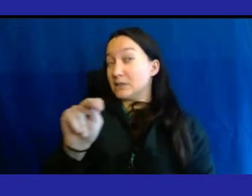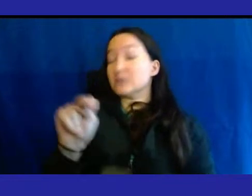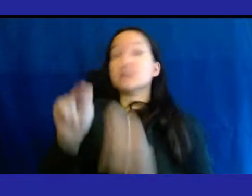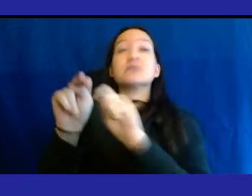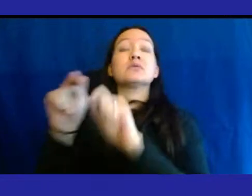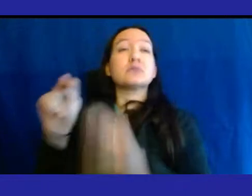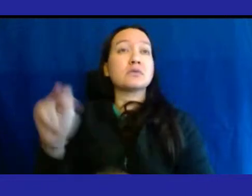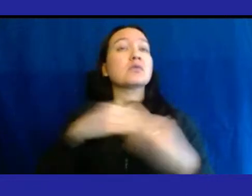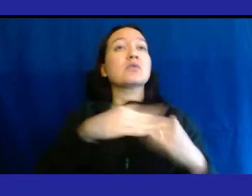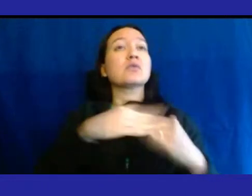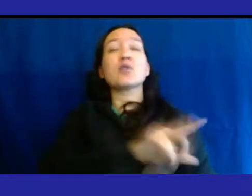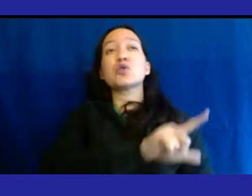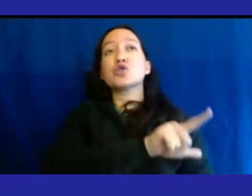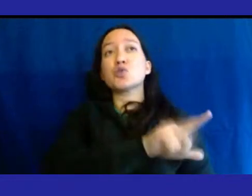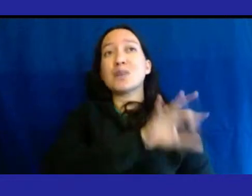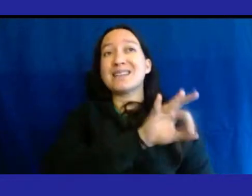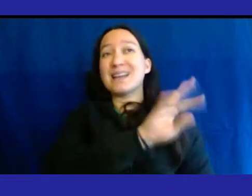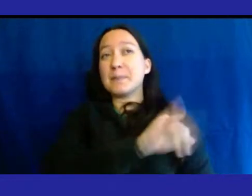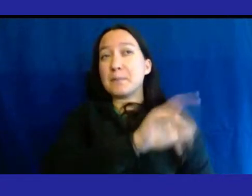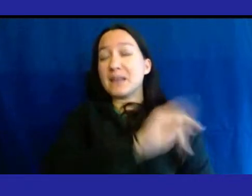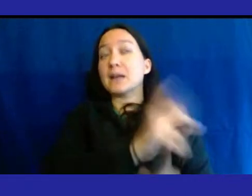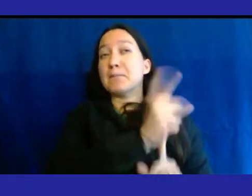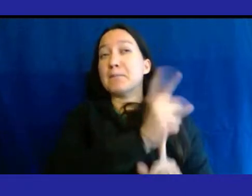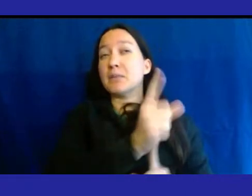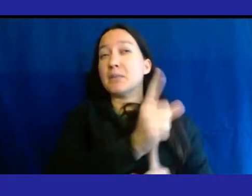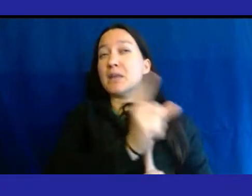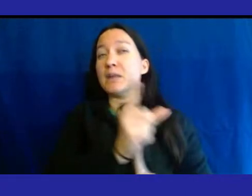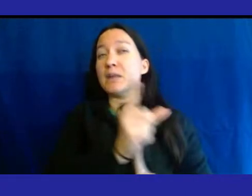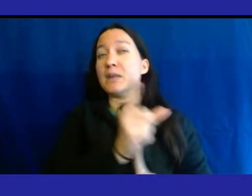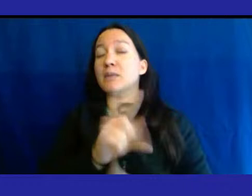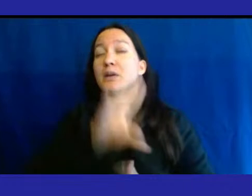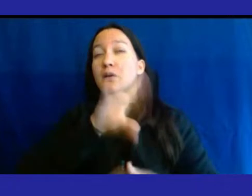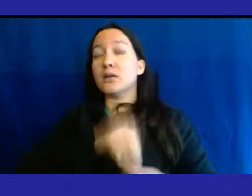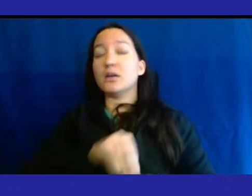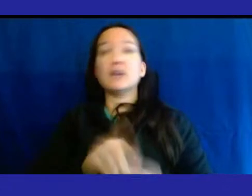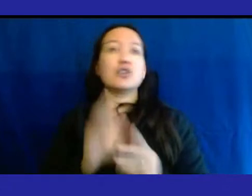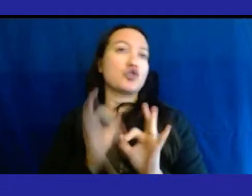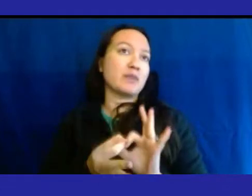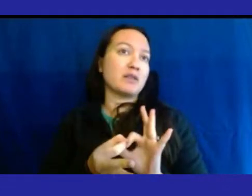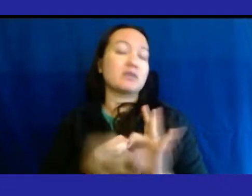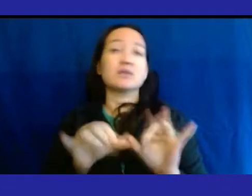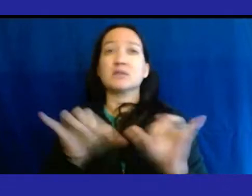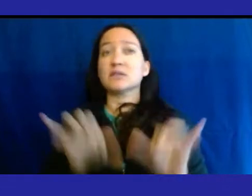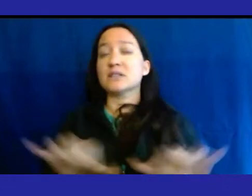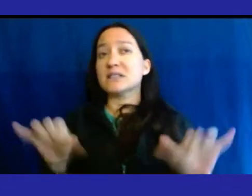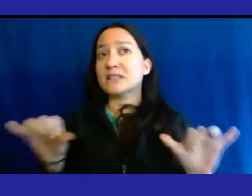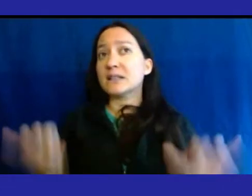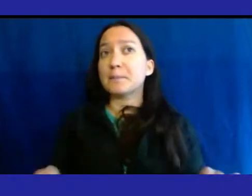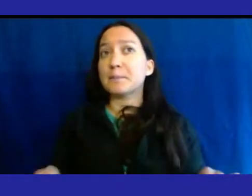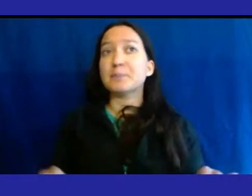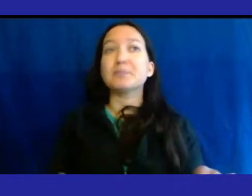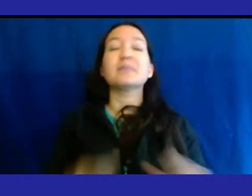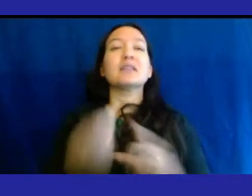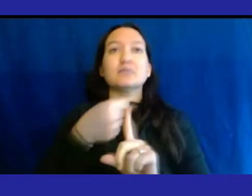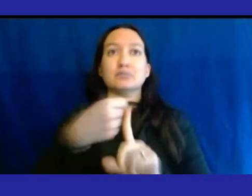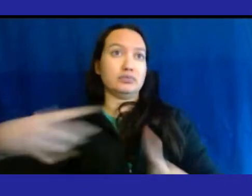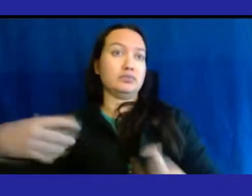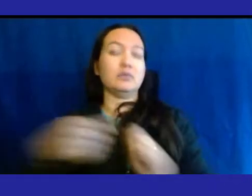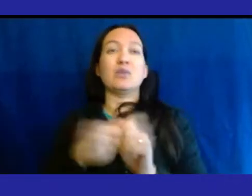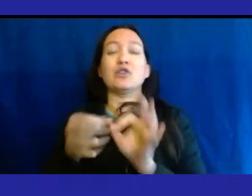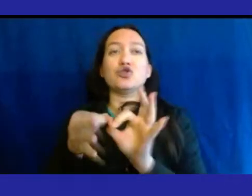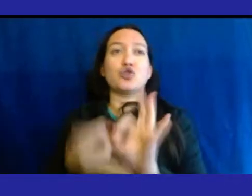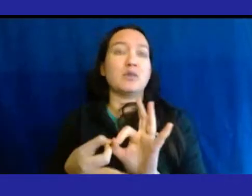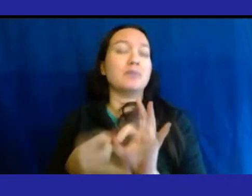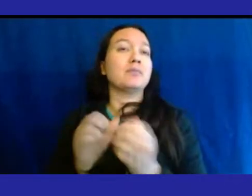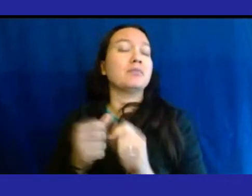over 29 million minutes of interpretation that was provided across the system. When you break down the interpretation provided,